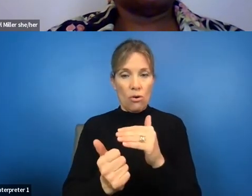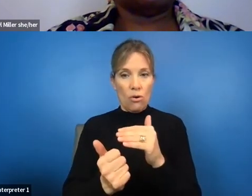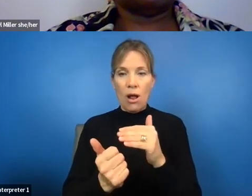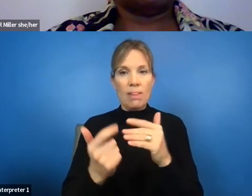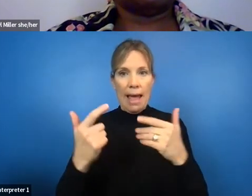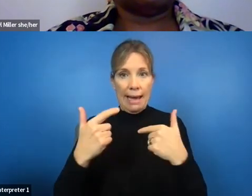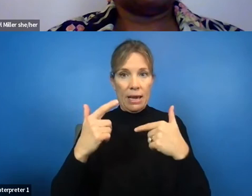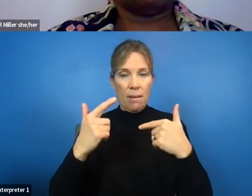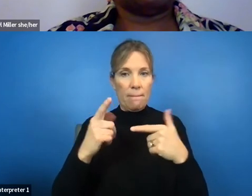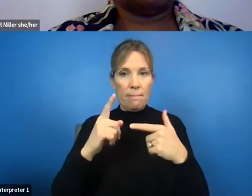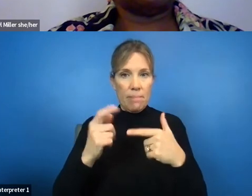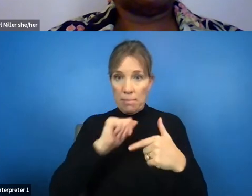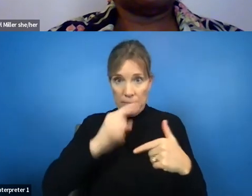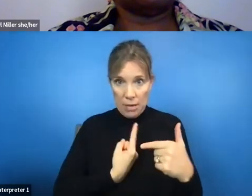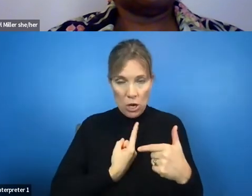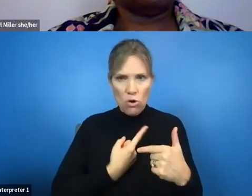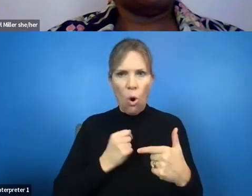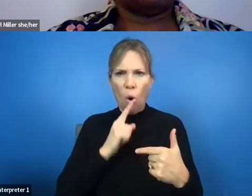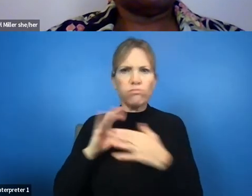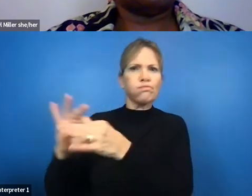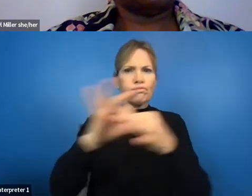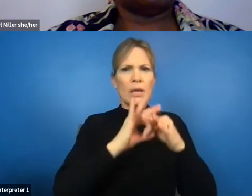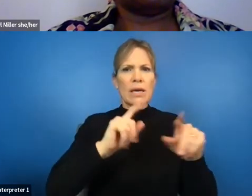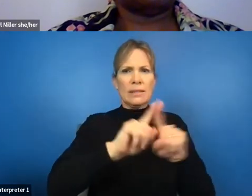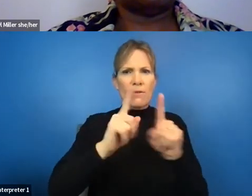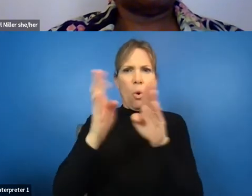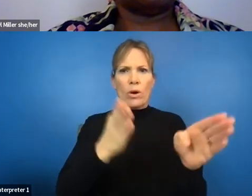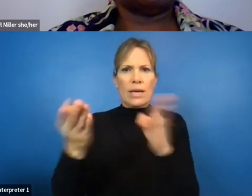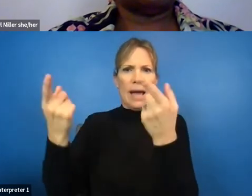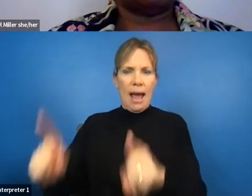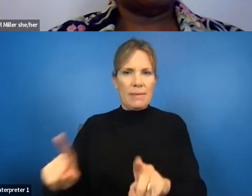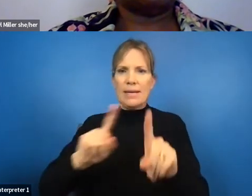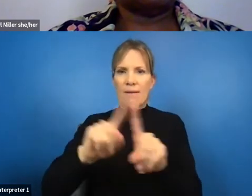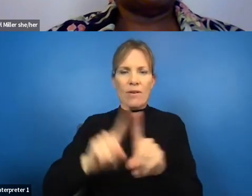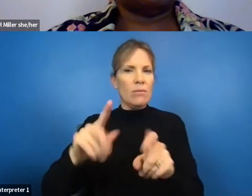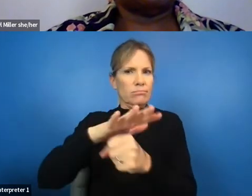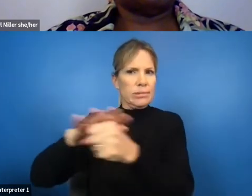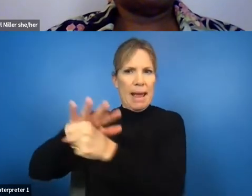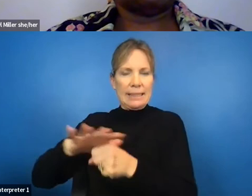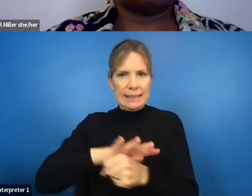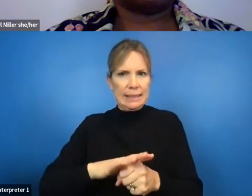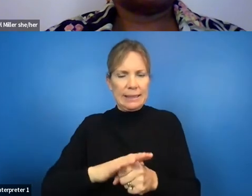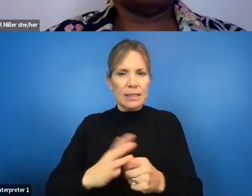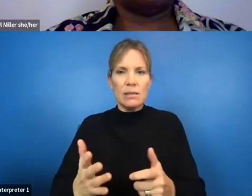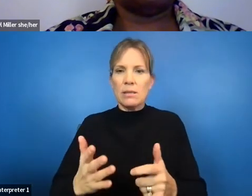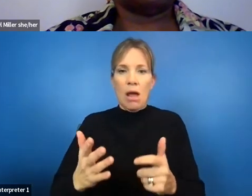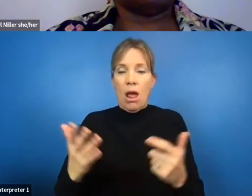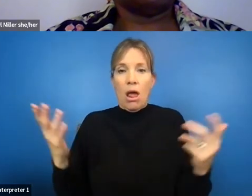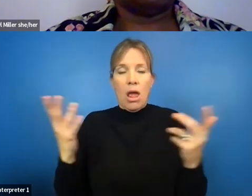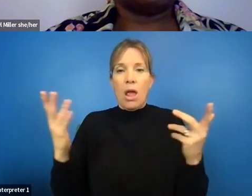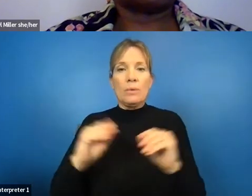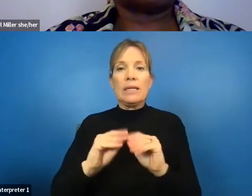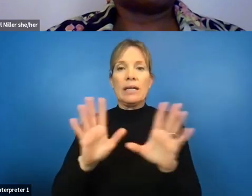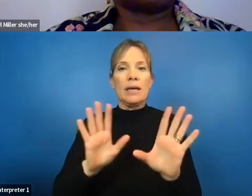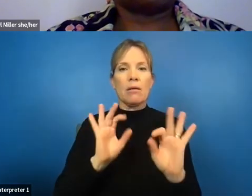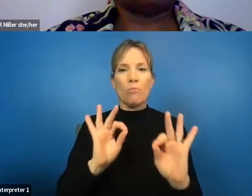collective coalition with organizing that happens in a variety of spaces. And it was just a clear